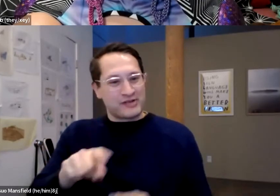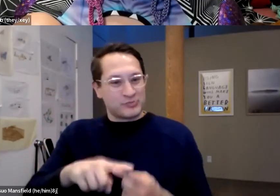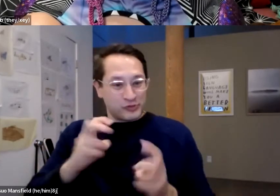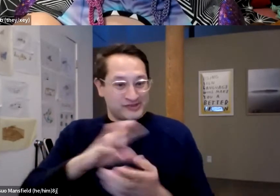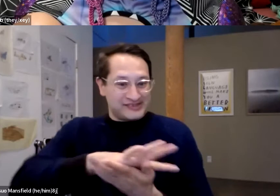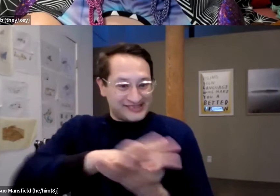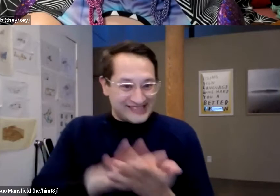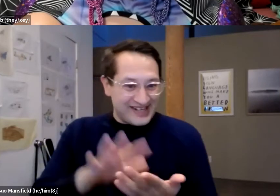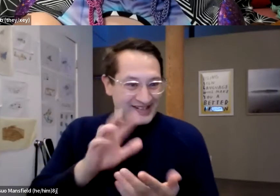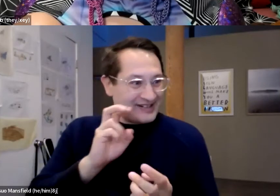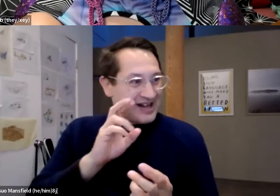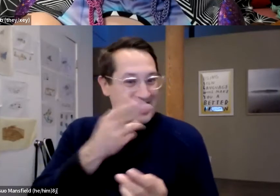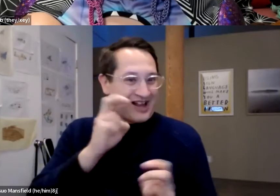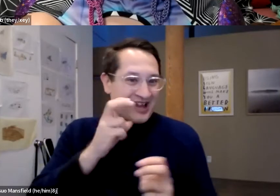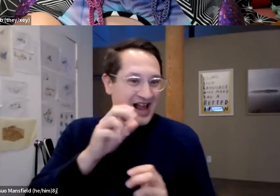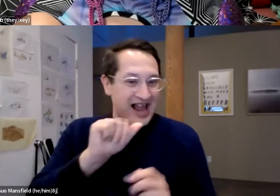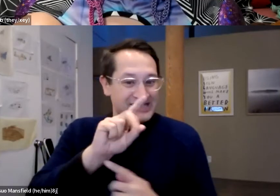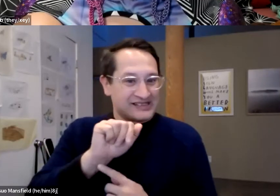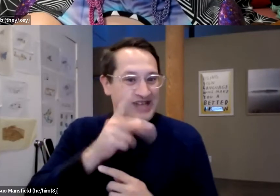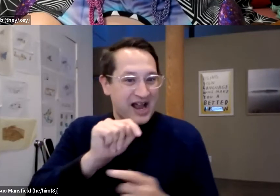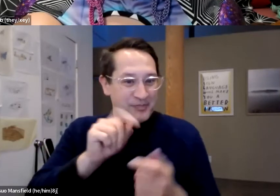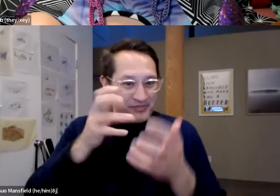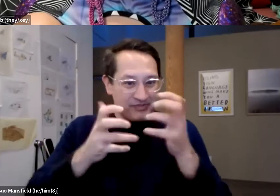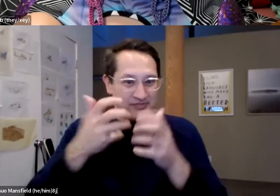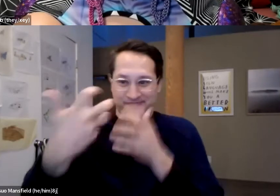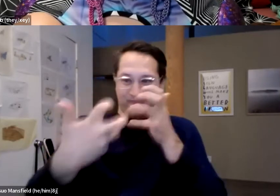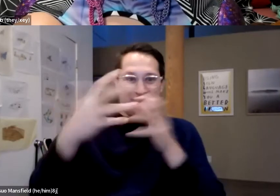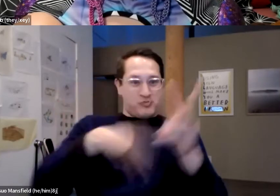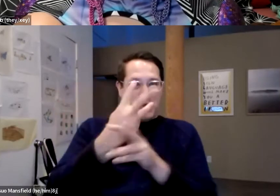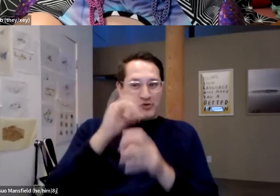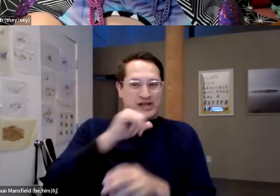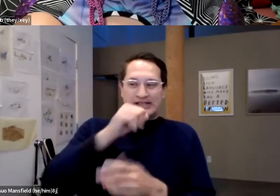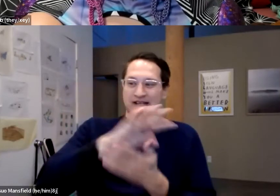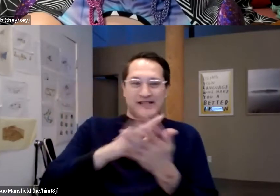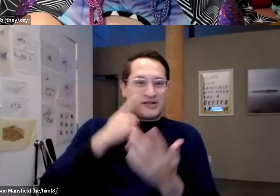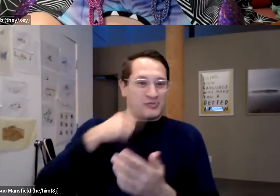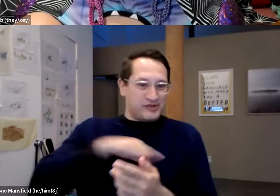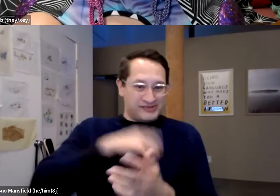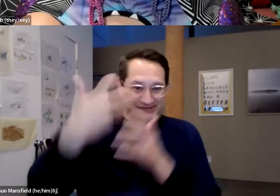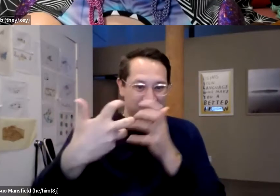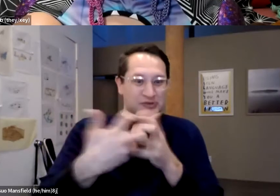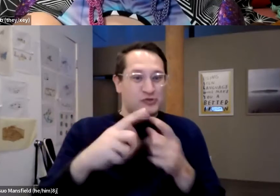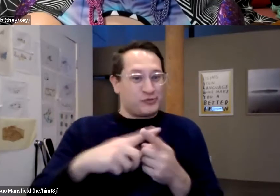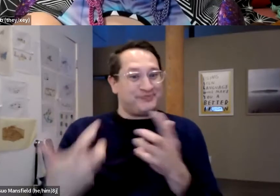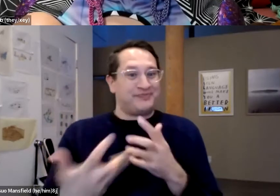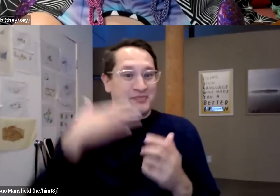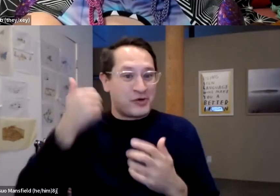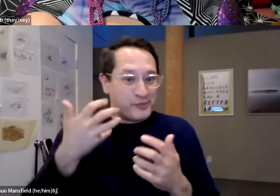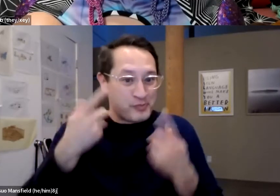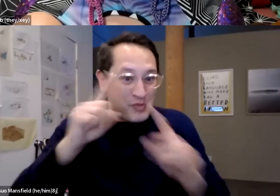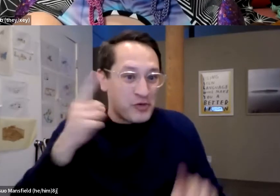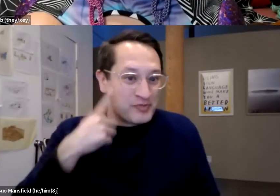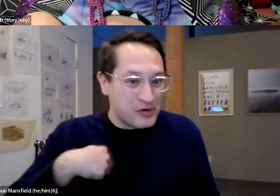And we also have to design and adapt and adhere to the world that wasn't designed for